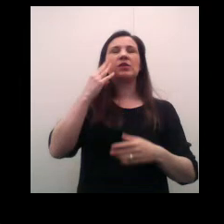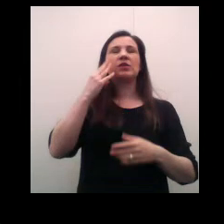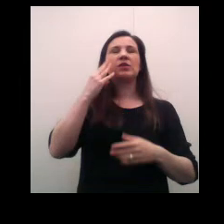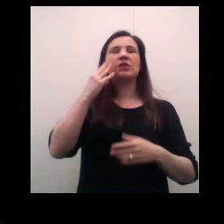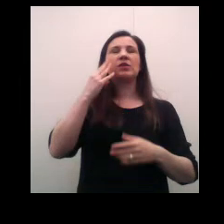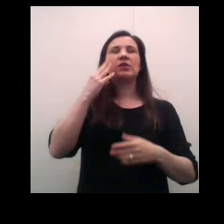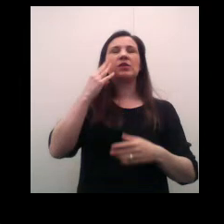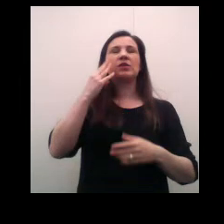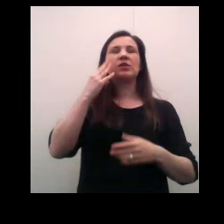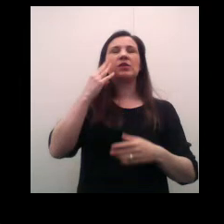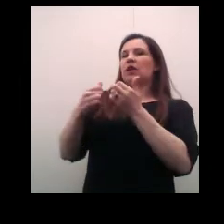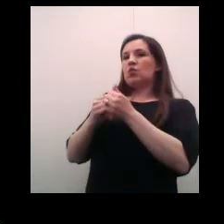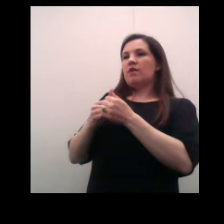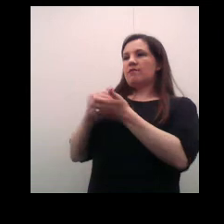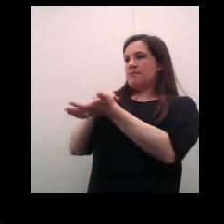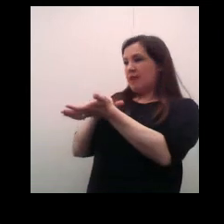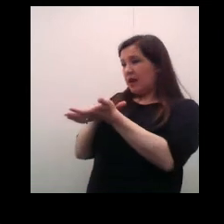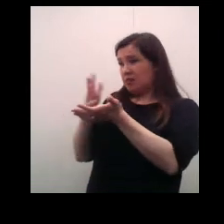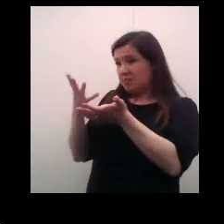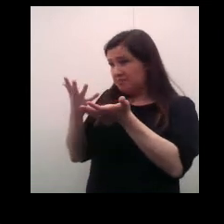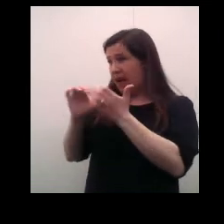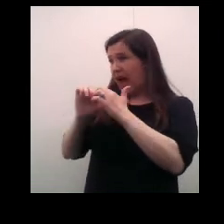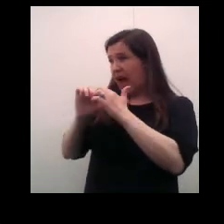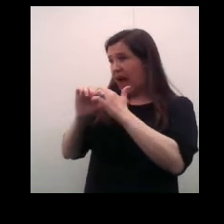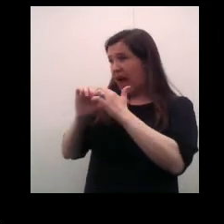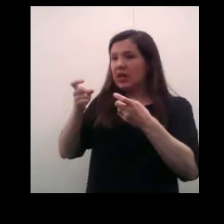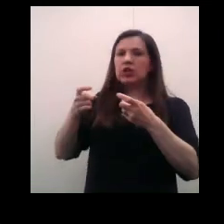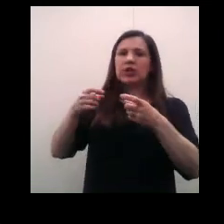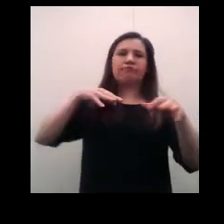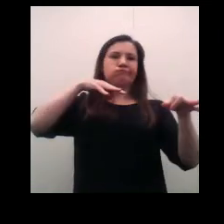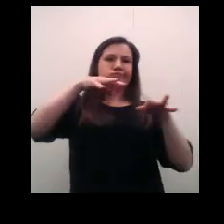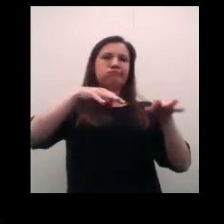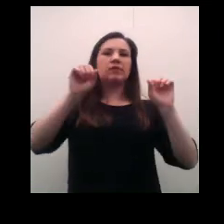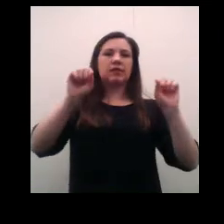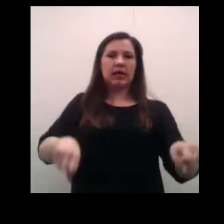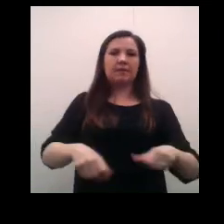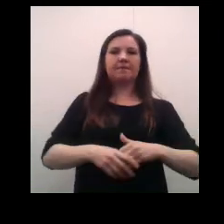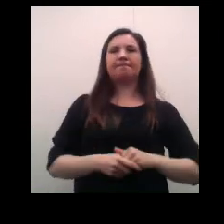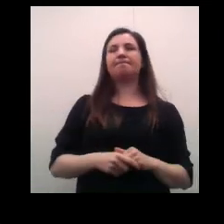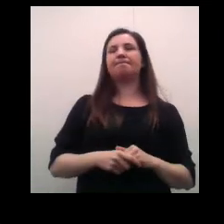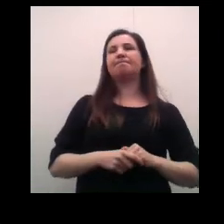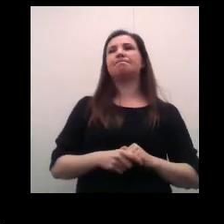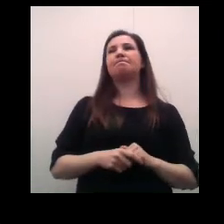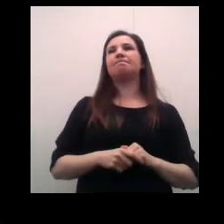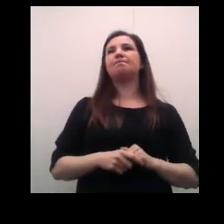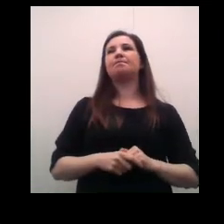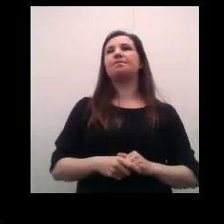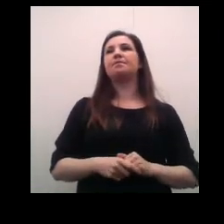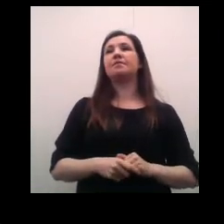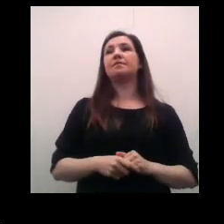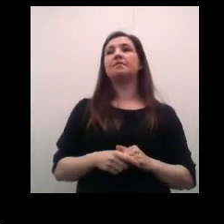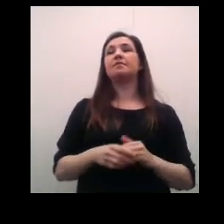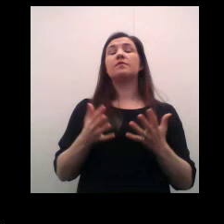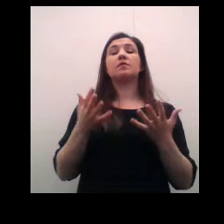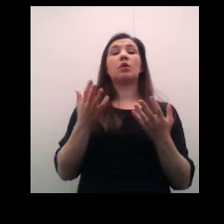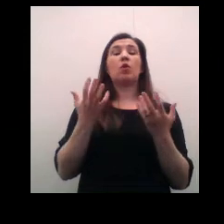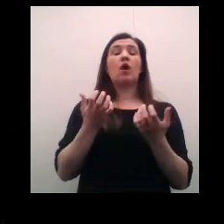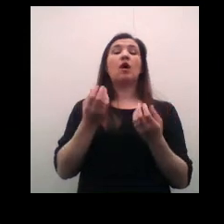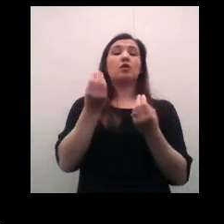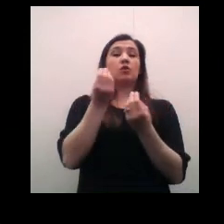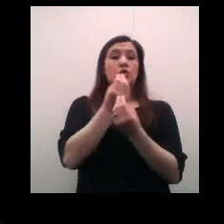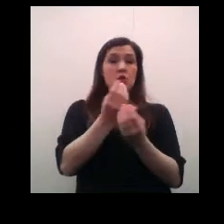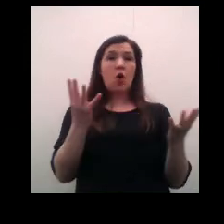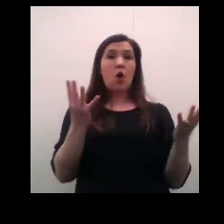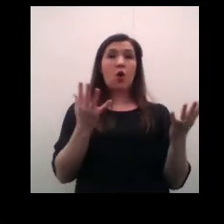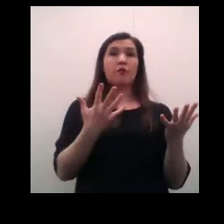primary care provider so you can maximize your management. So so we just want to know that people